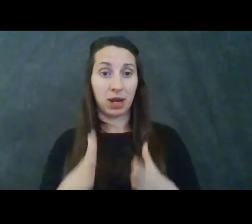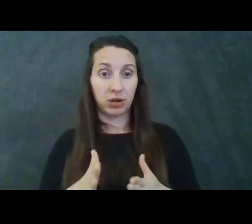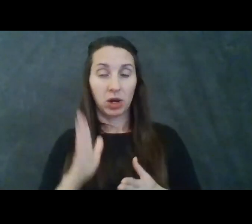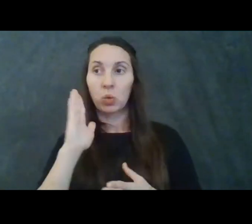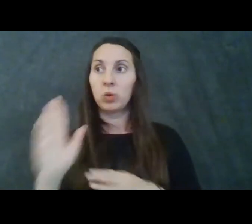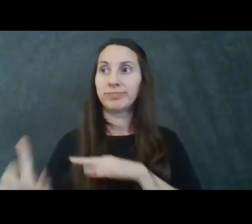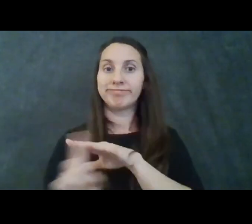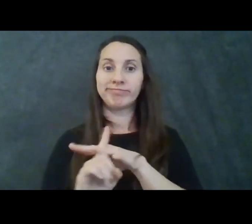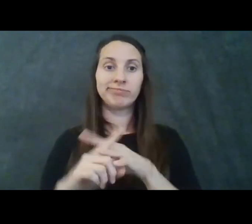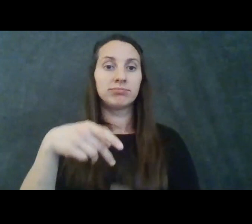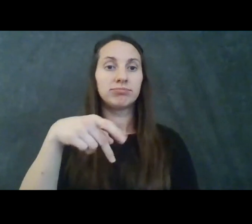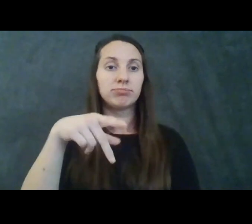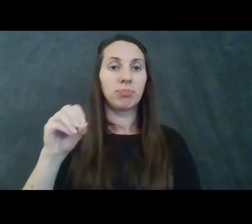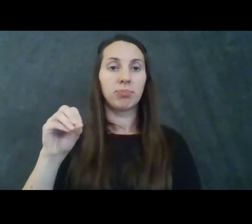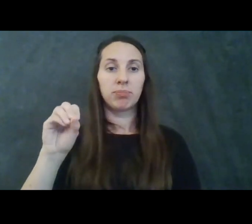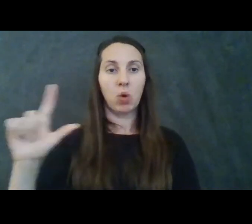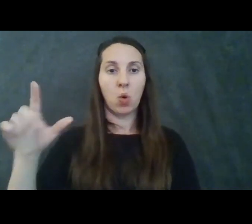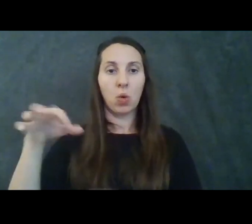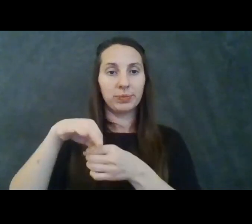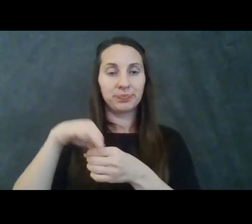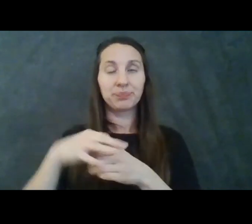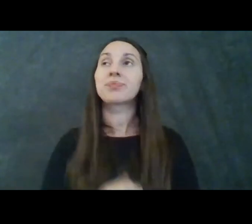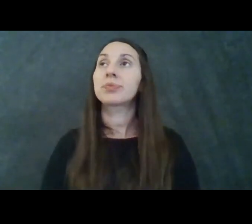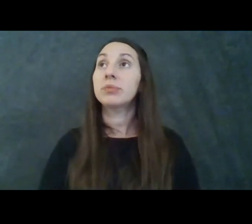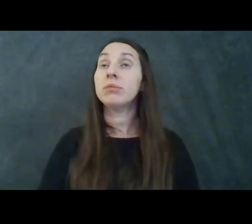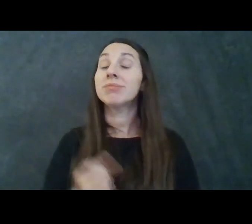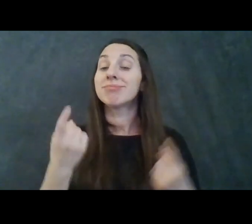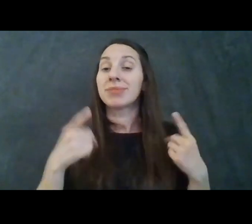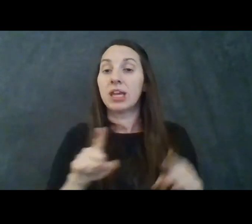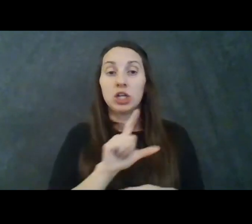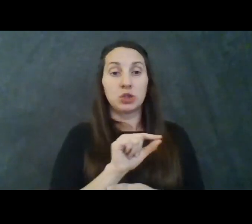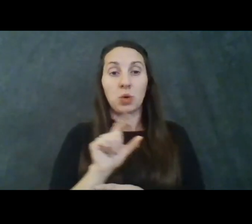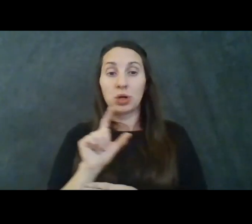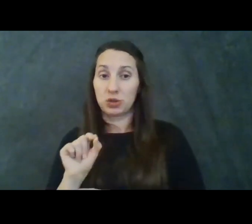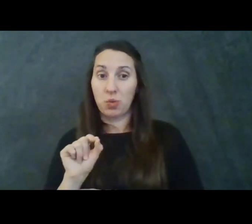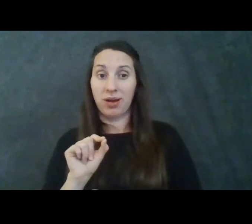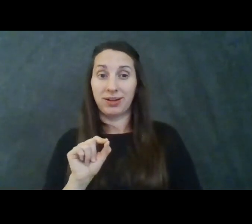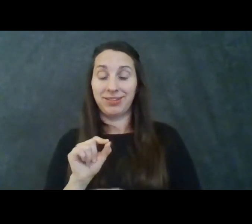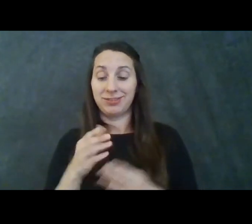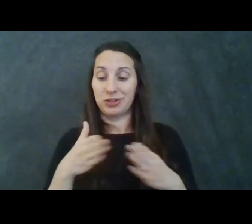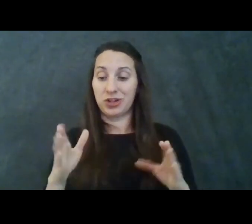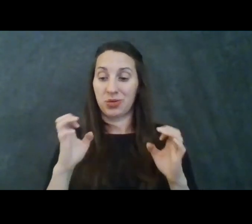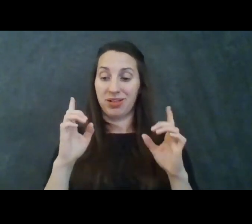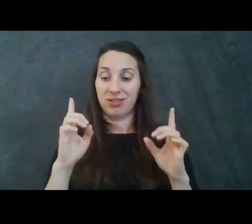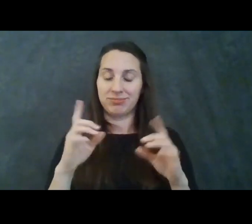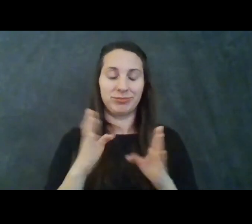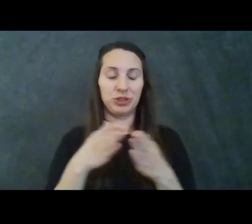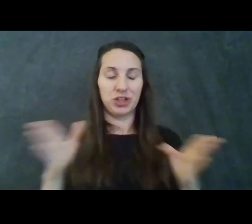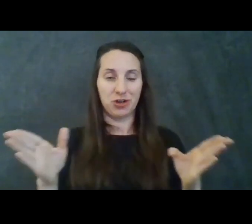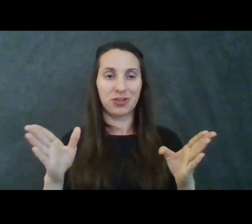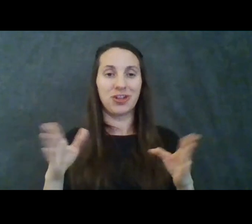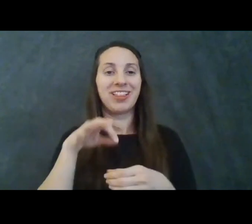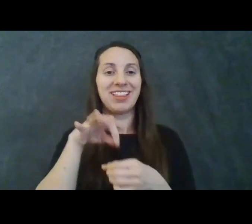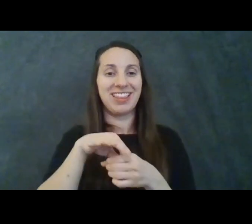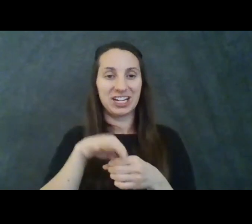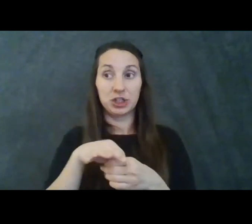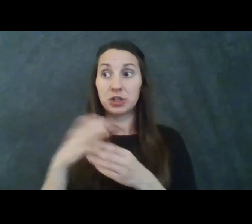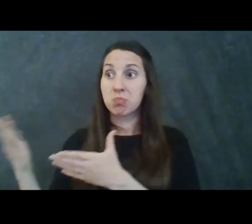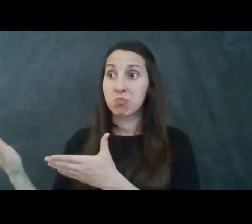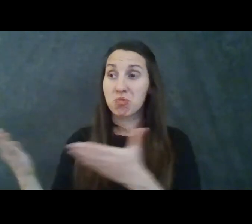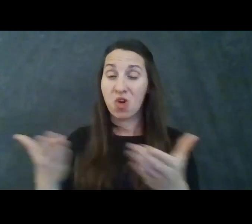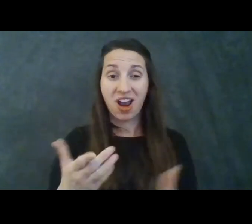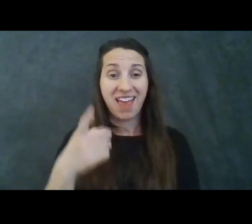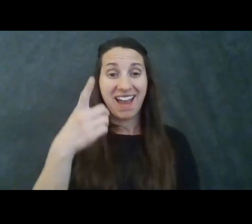in 2020, the general election brought out half of the county residents to